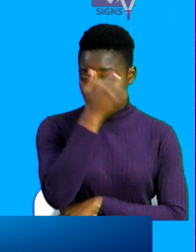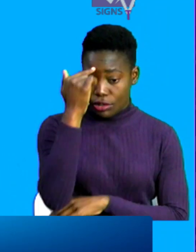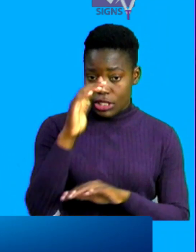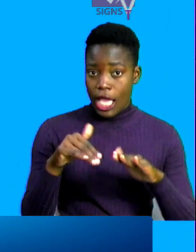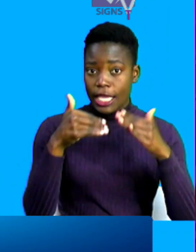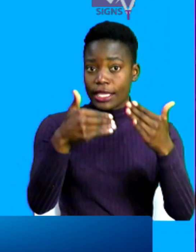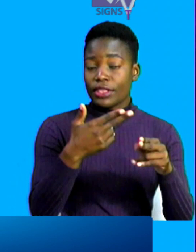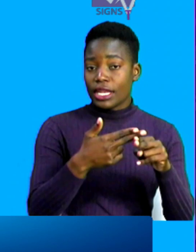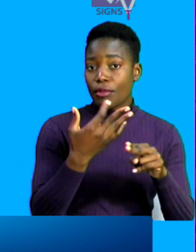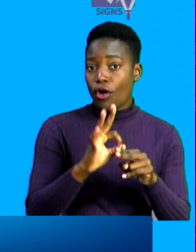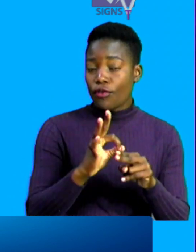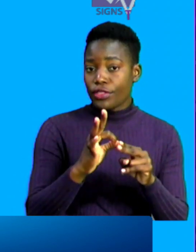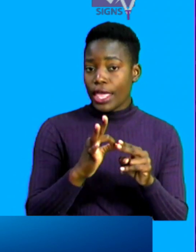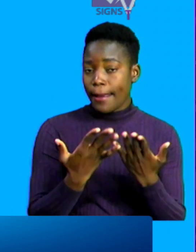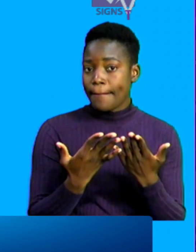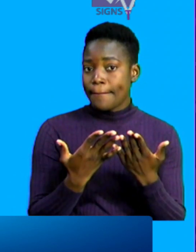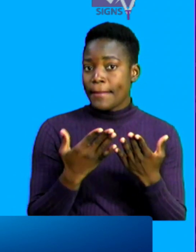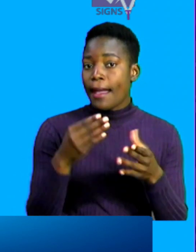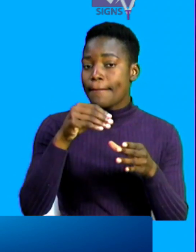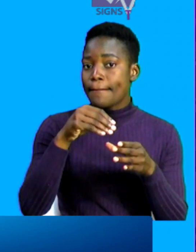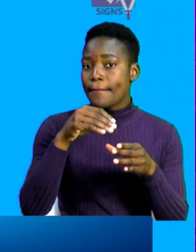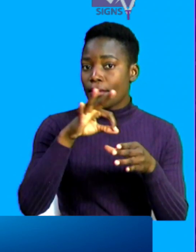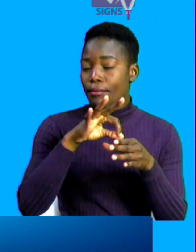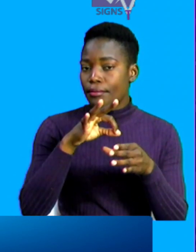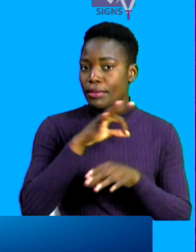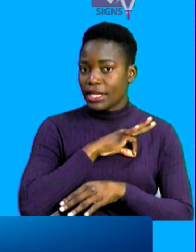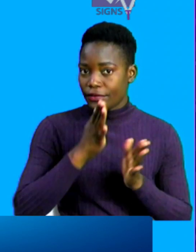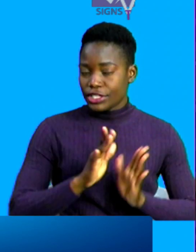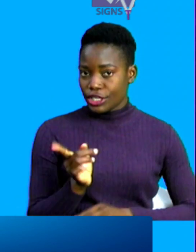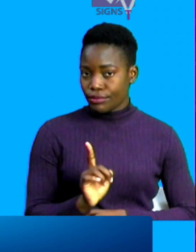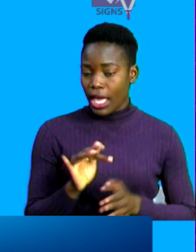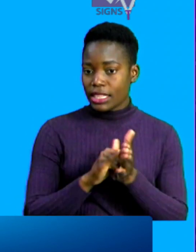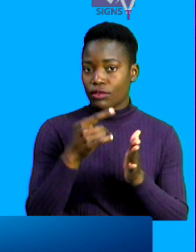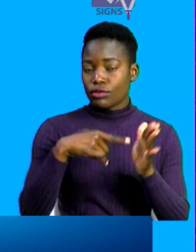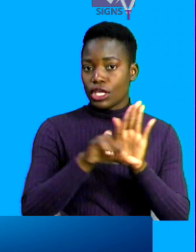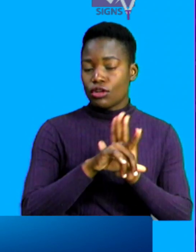names of the beneficial owners. That is what the current law requires.